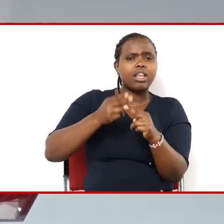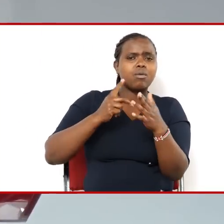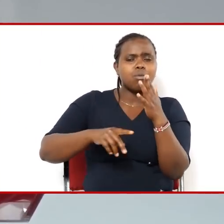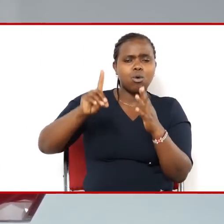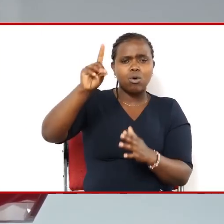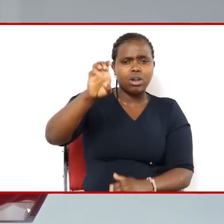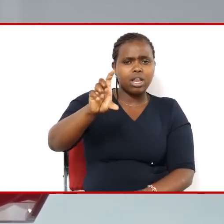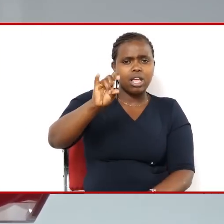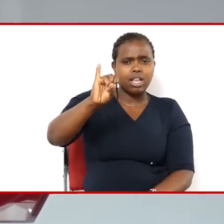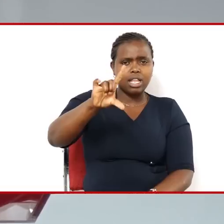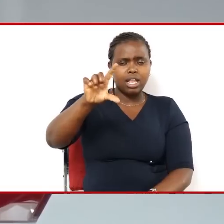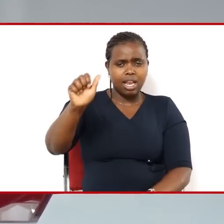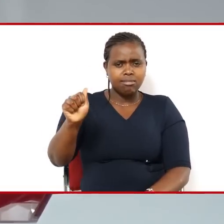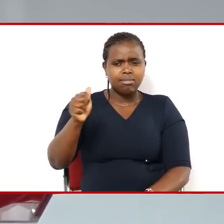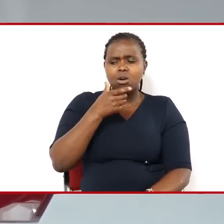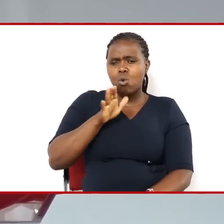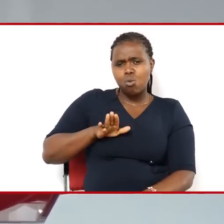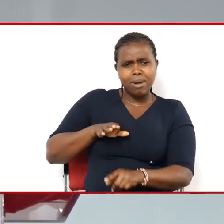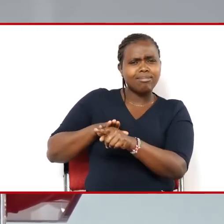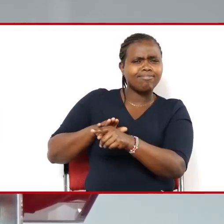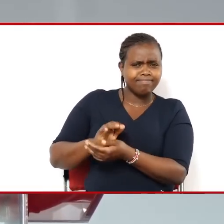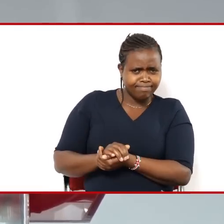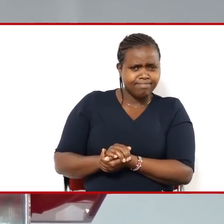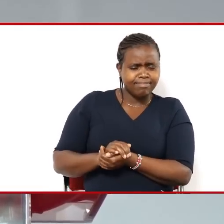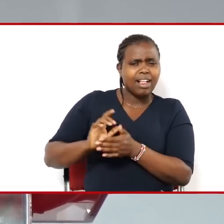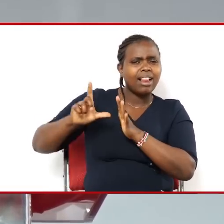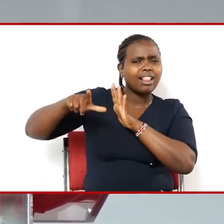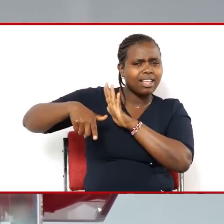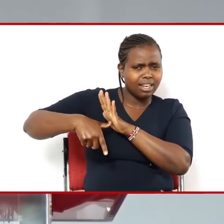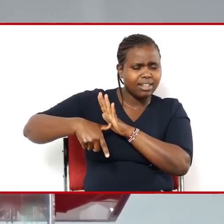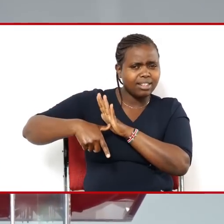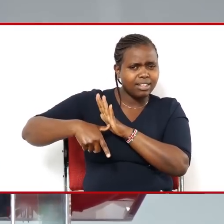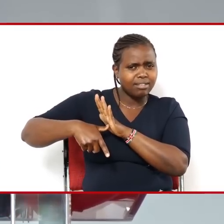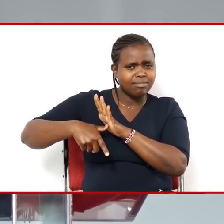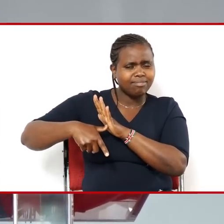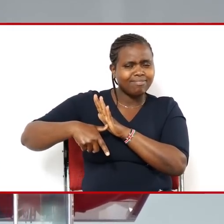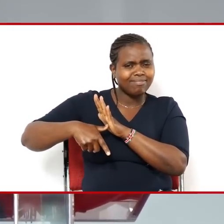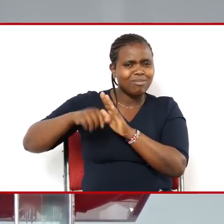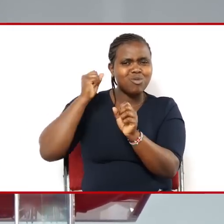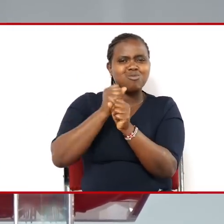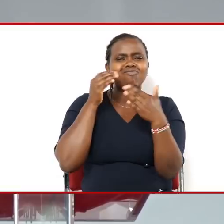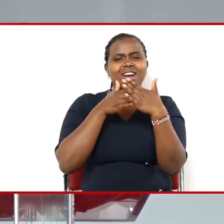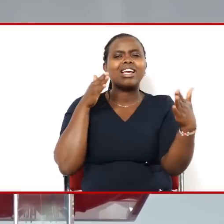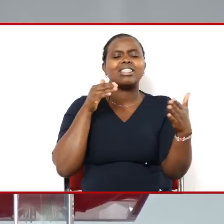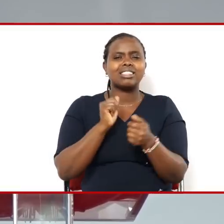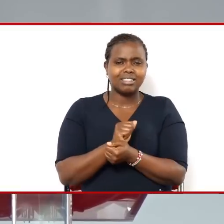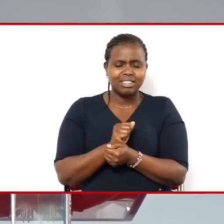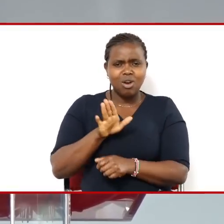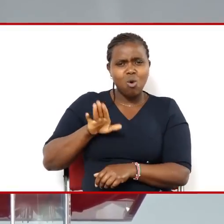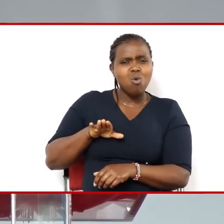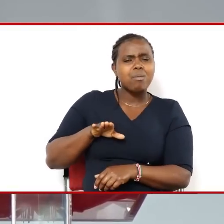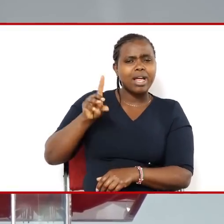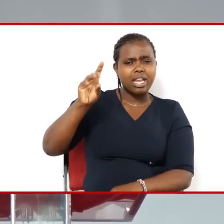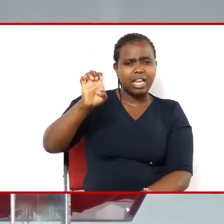Delilah. This woman later betrayed him. This